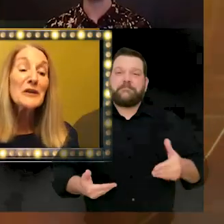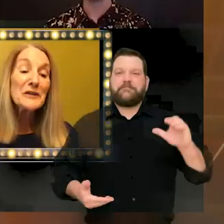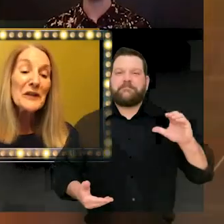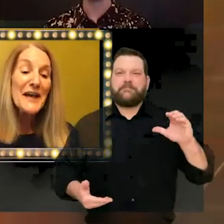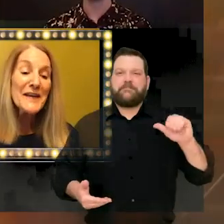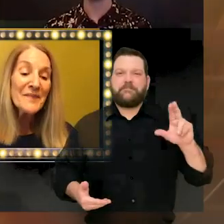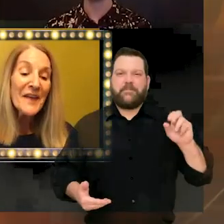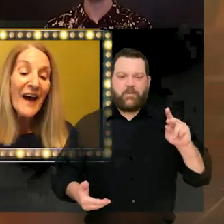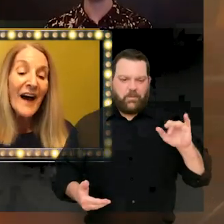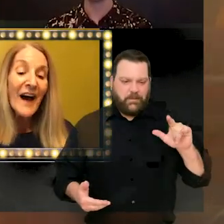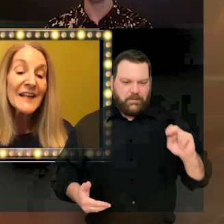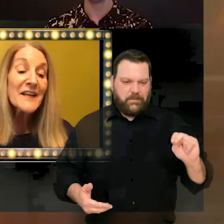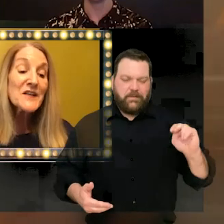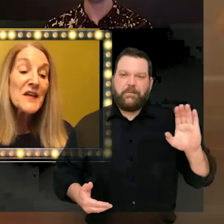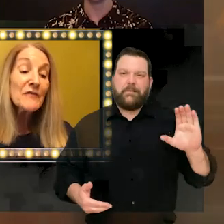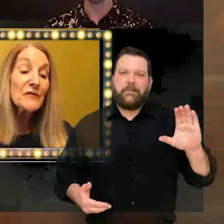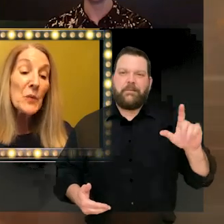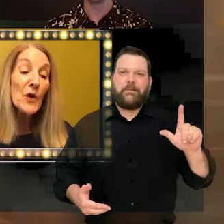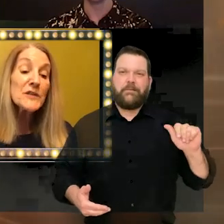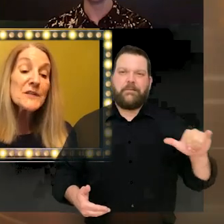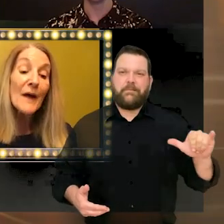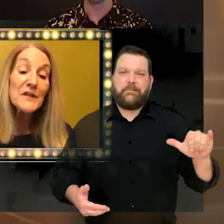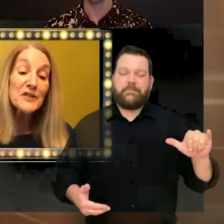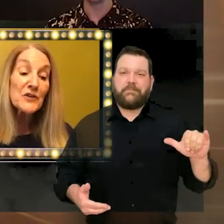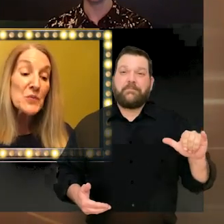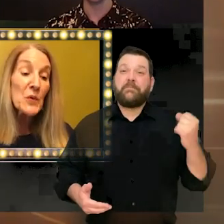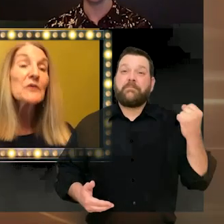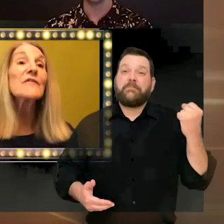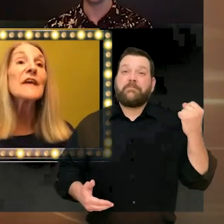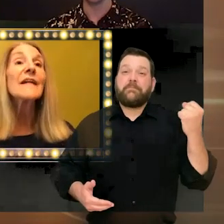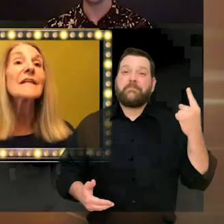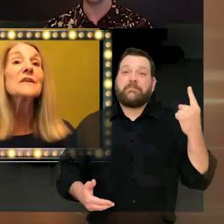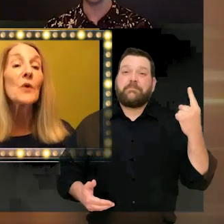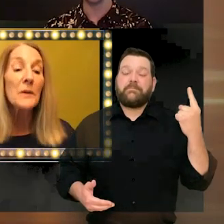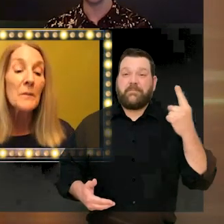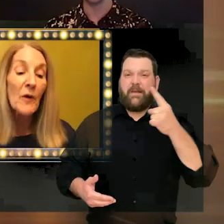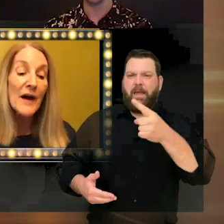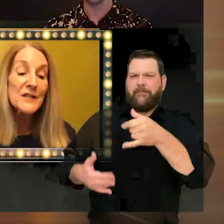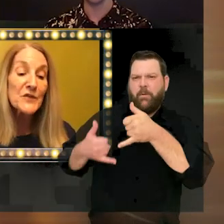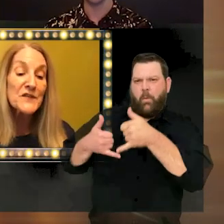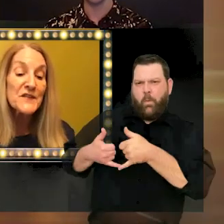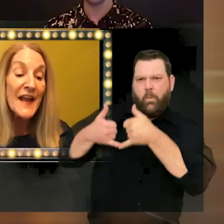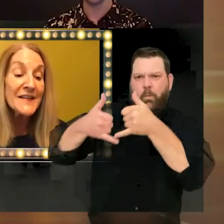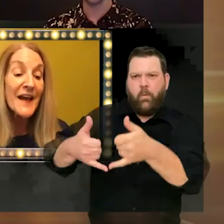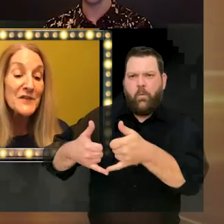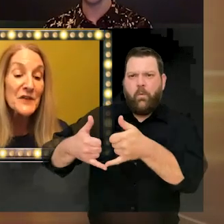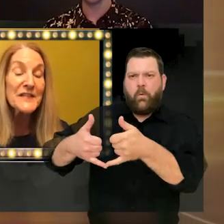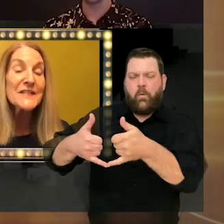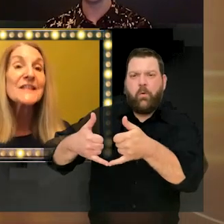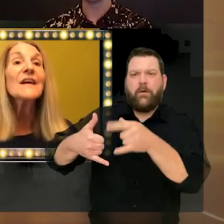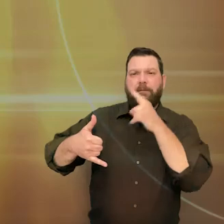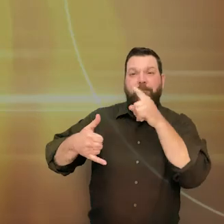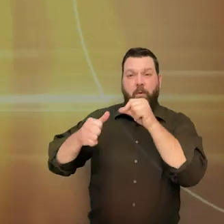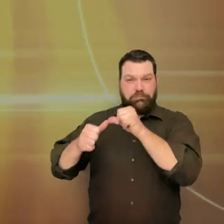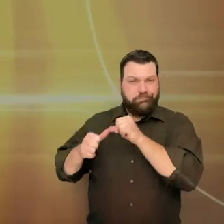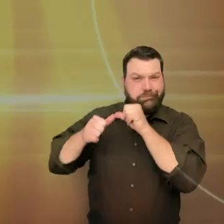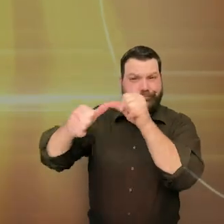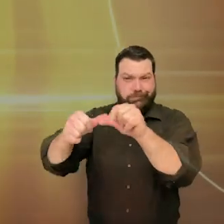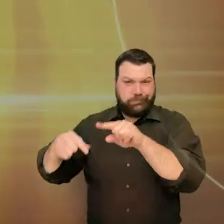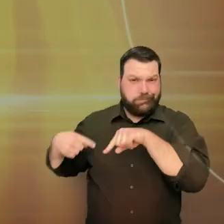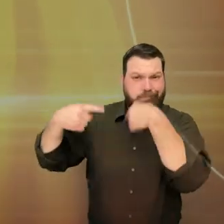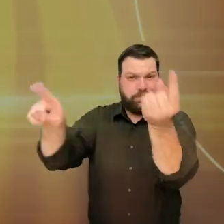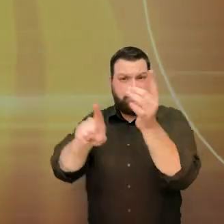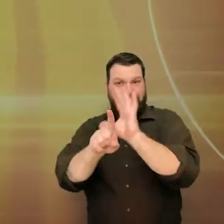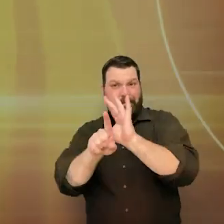I'm Carolyn Clay. I'd like to say a few words about this year's winner of the Elliot Norton Prize for Sustained Excellence, beginning